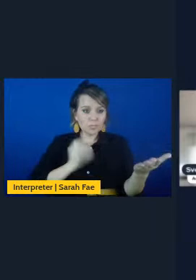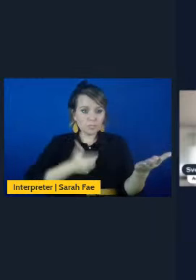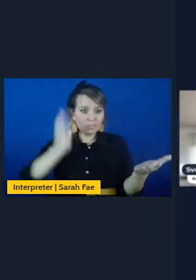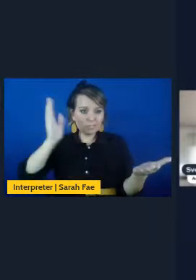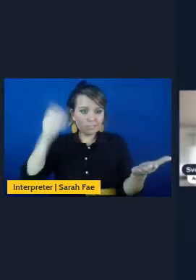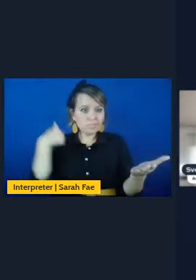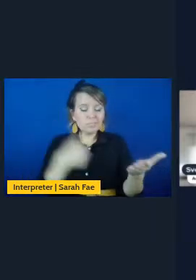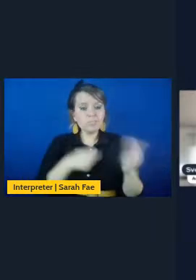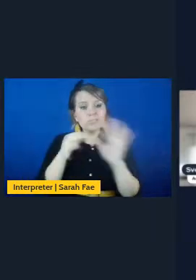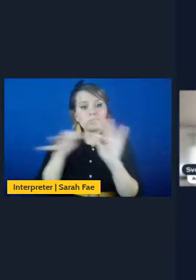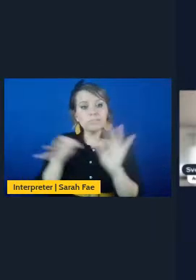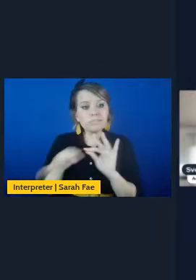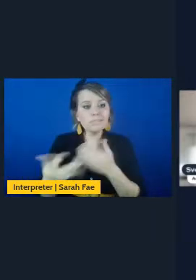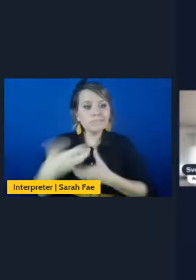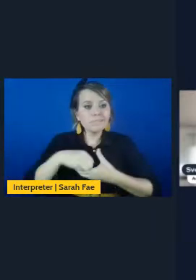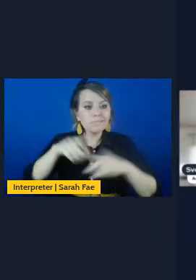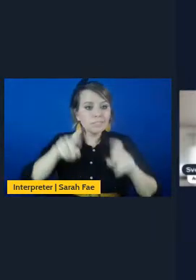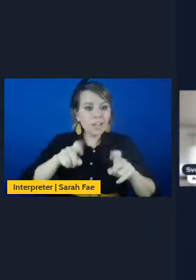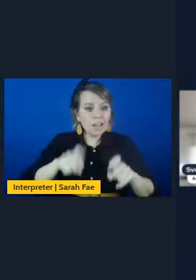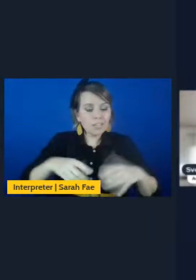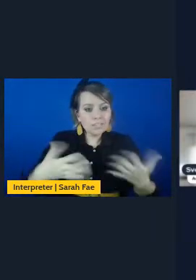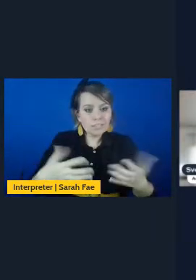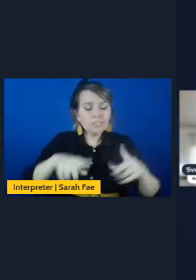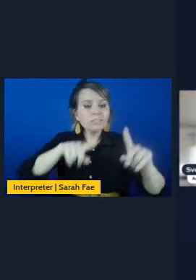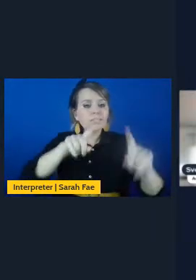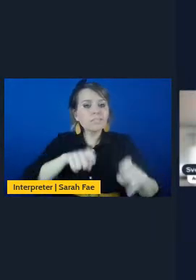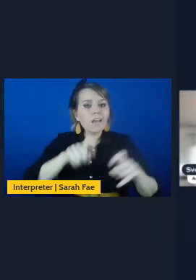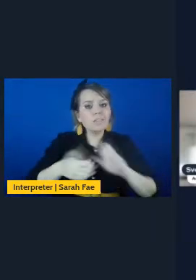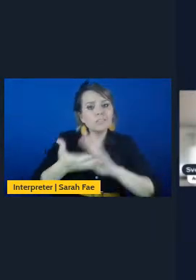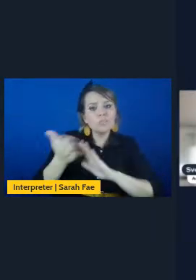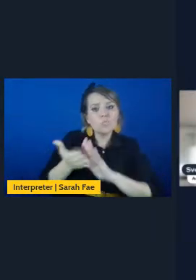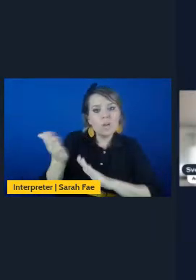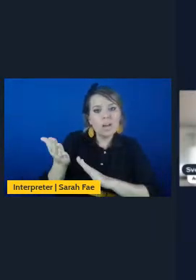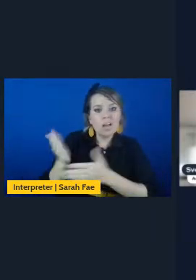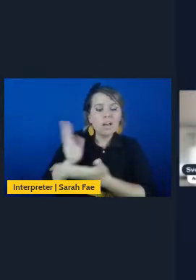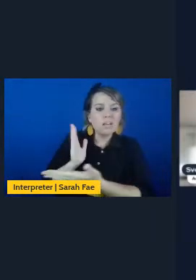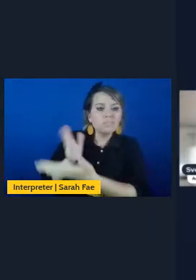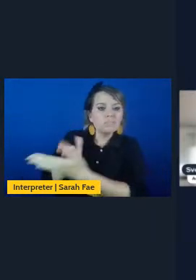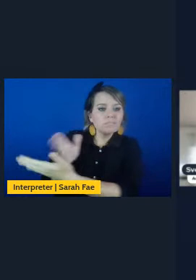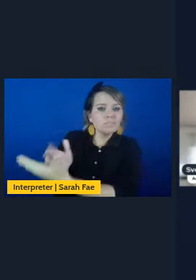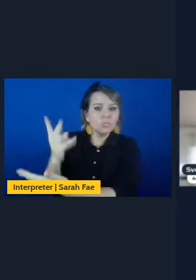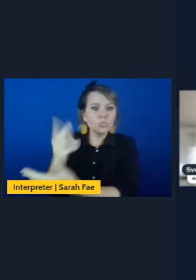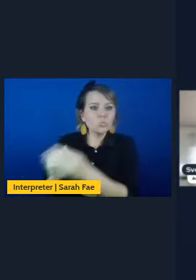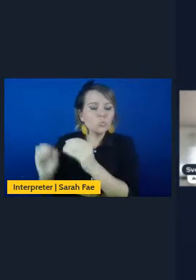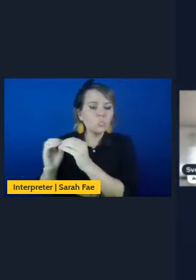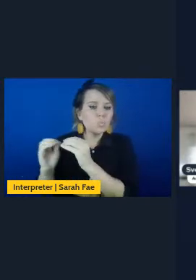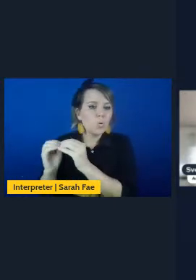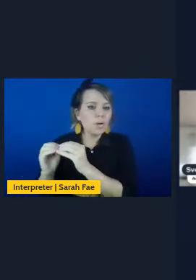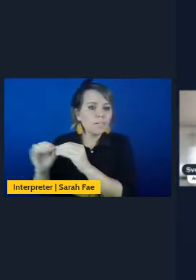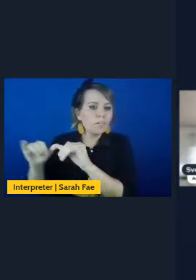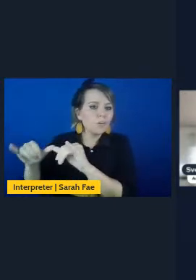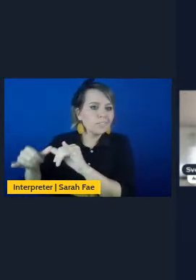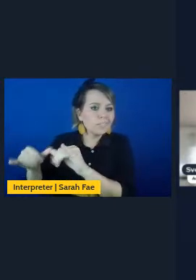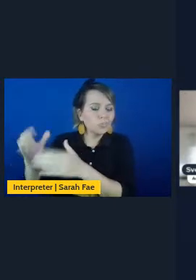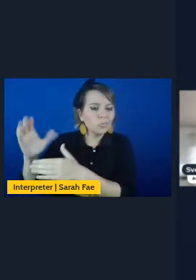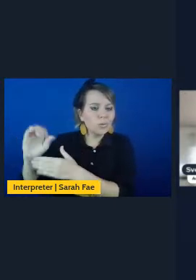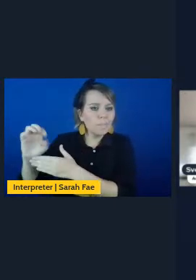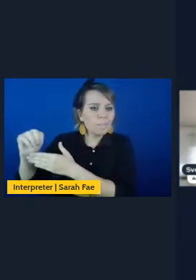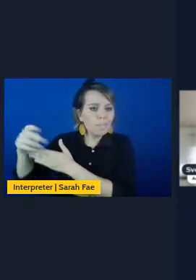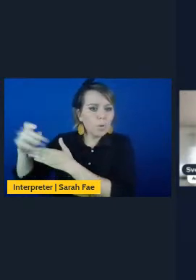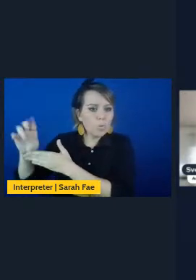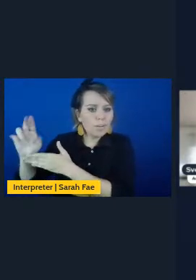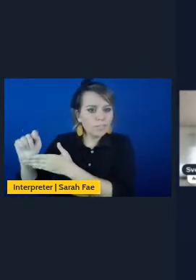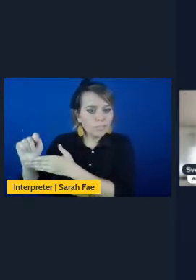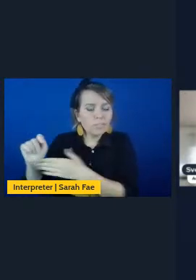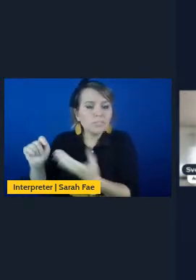integration tests as tests that are run against two or more architectural components, which could, for example,